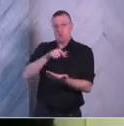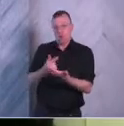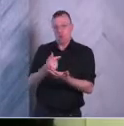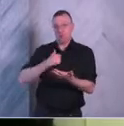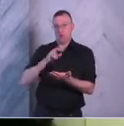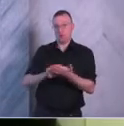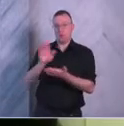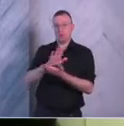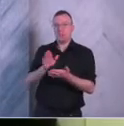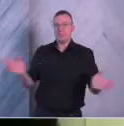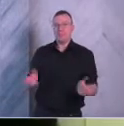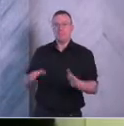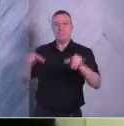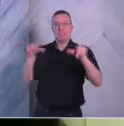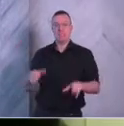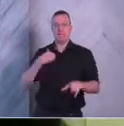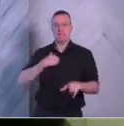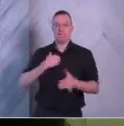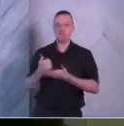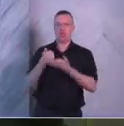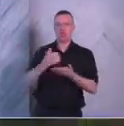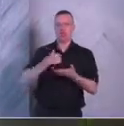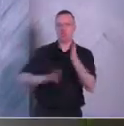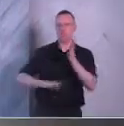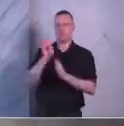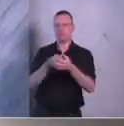to stay in Canada and help Canada grow?